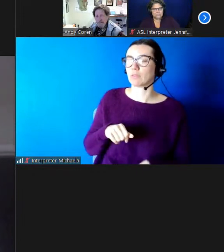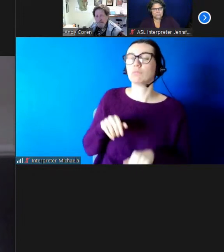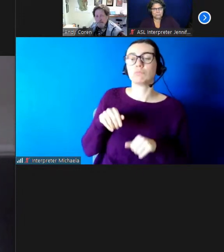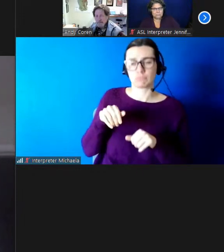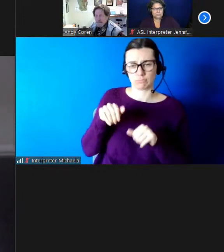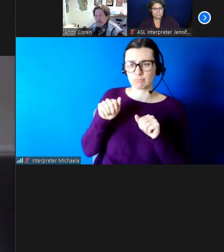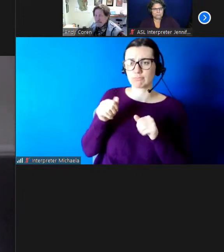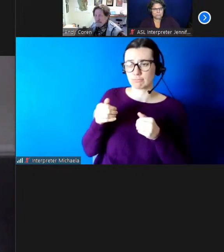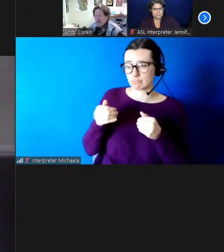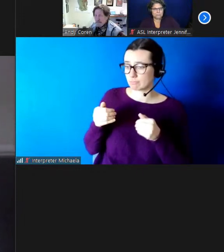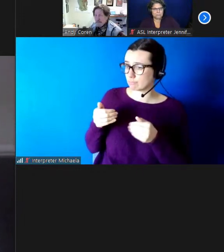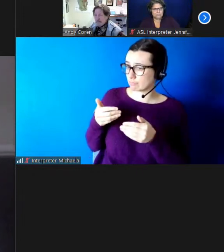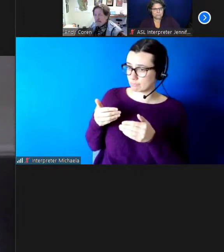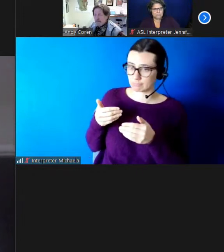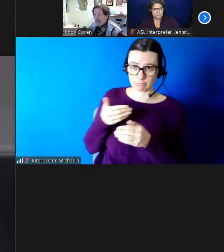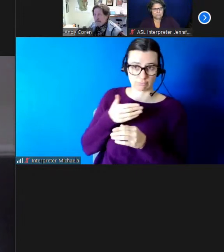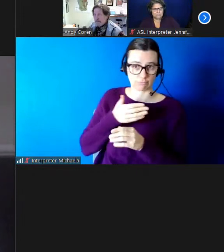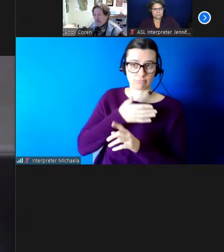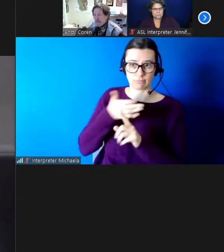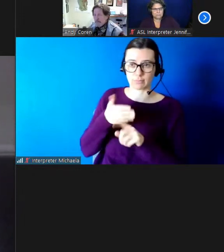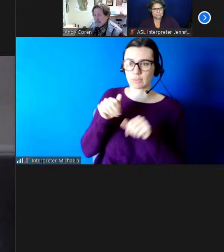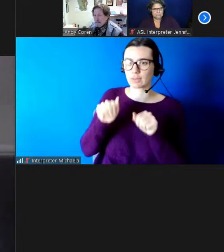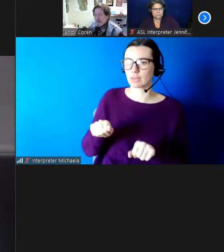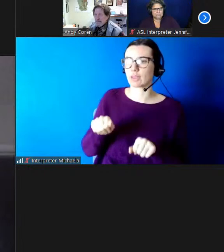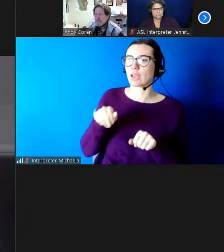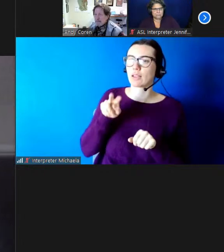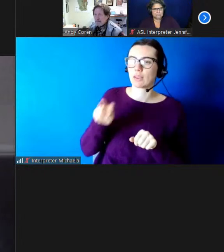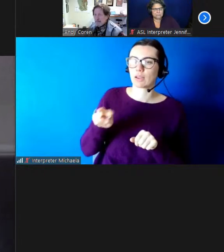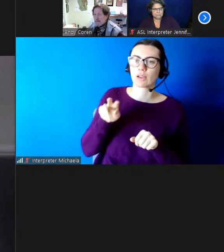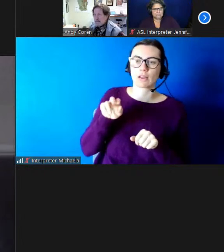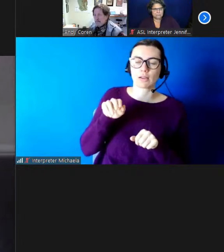health website or the public health Facebook page as well.